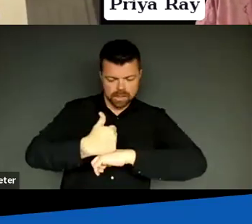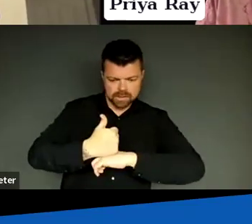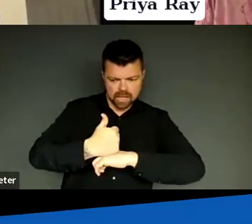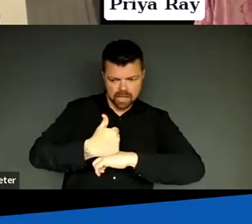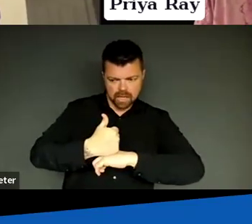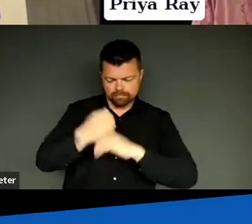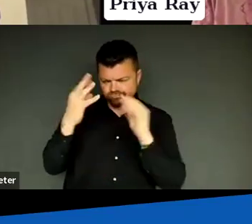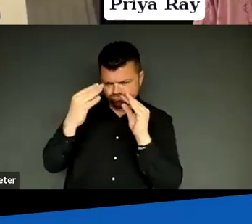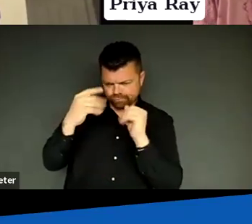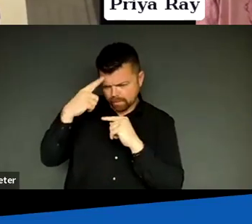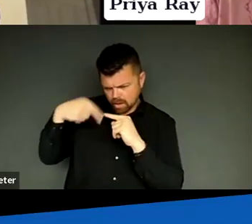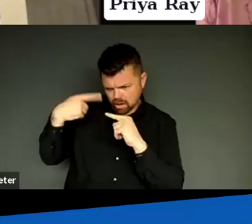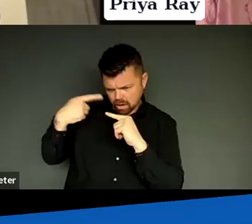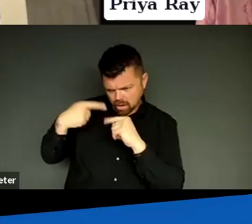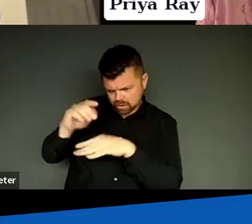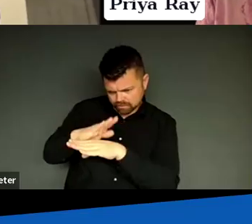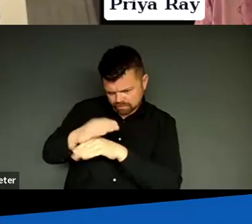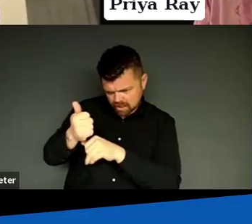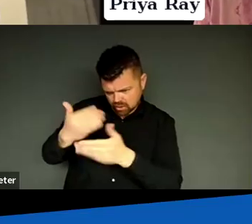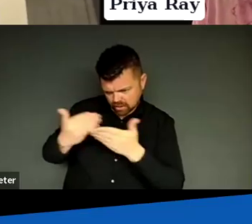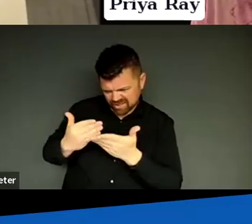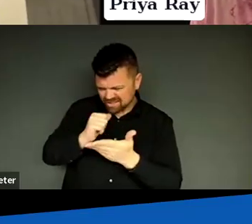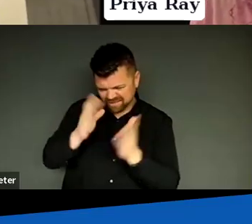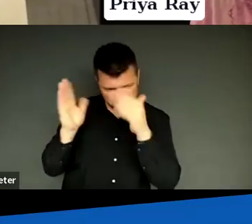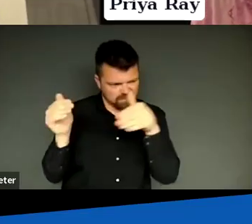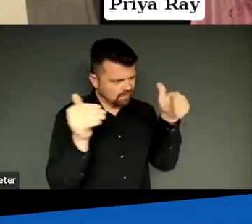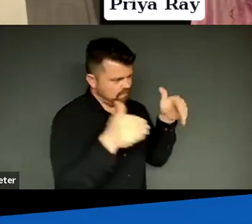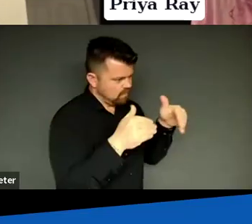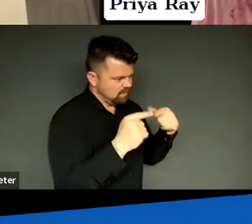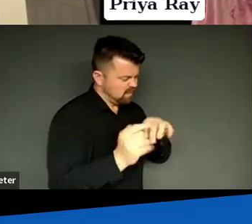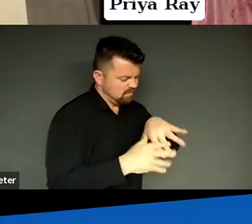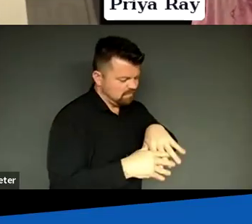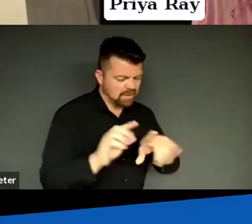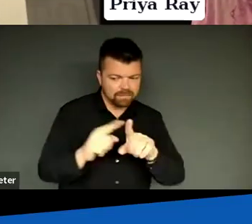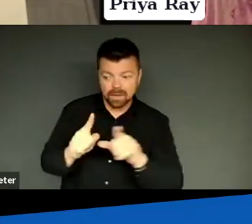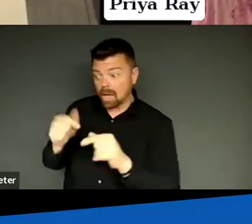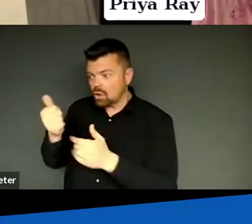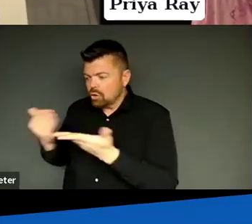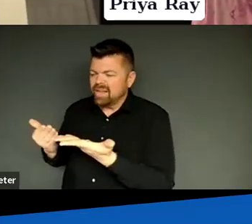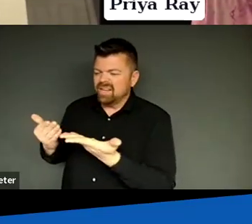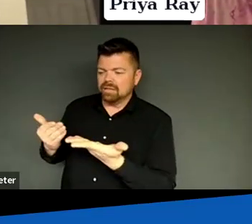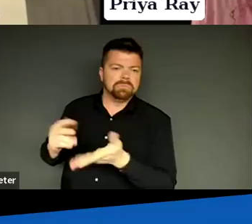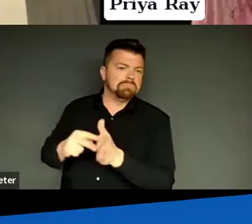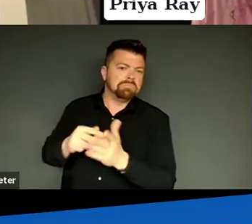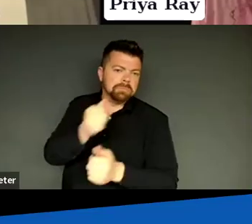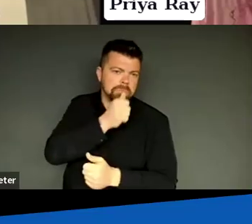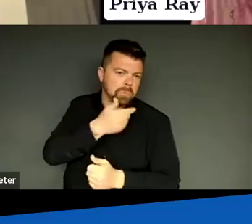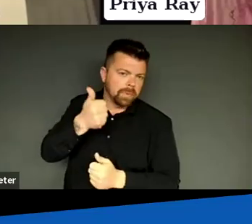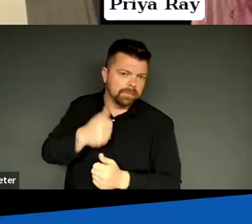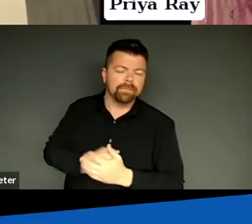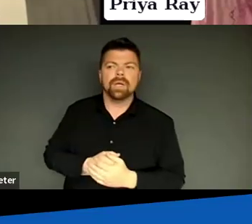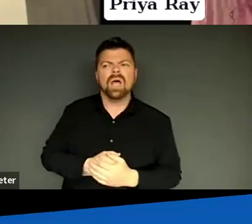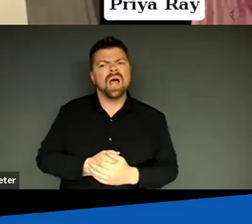really makes me not think about the pain. Yeah. I love, there are all kinds of